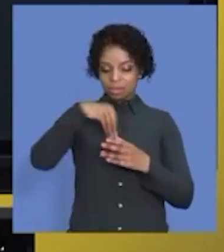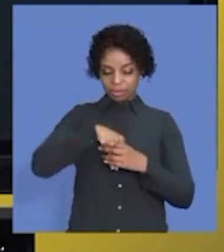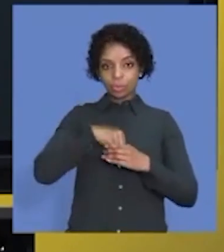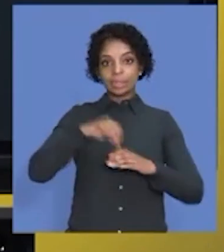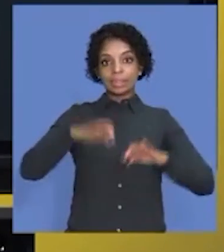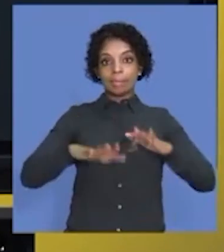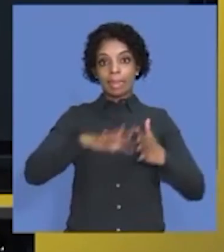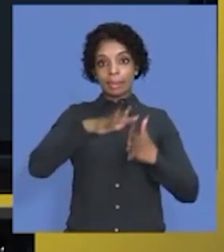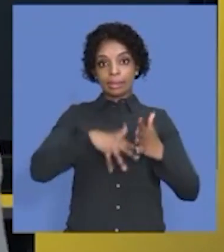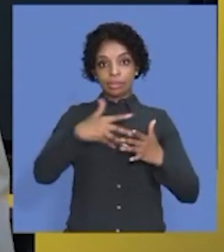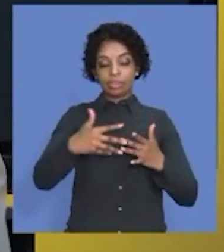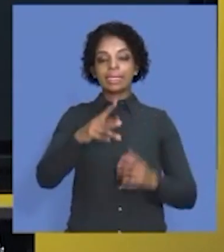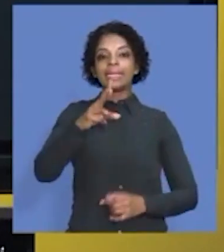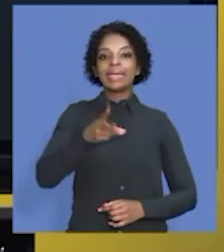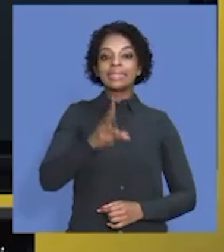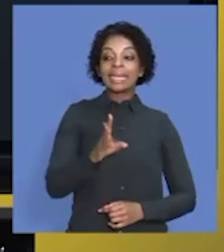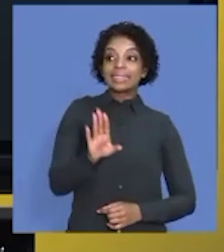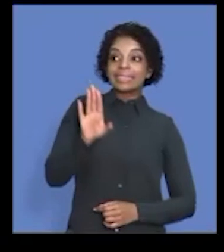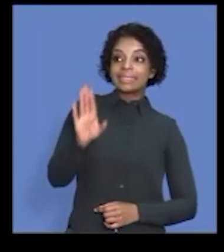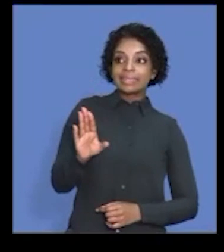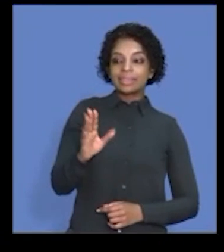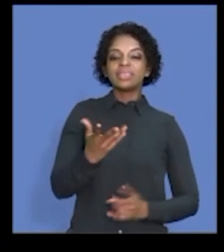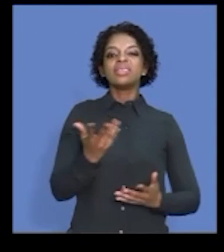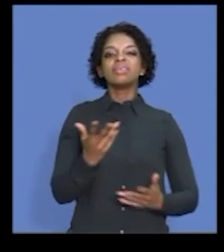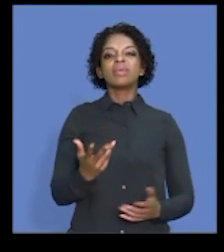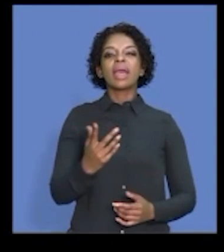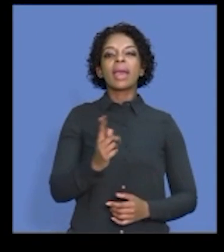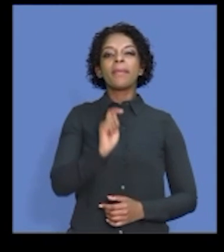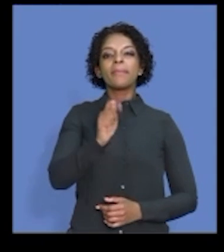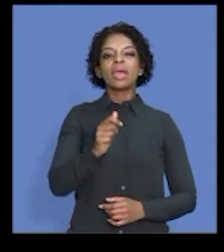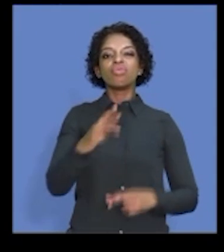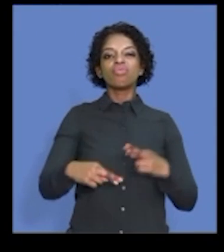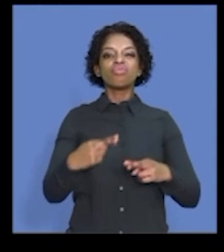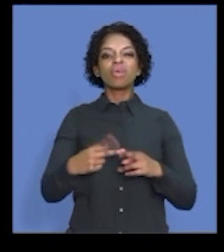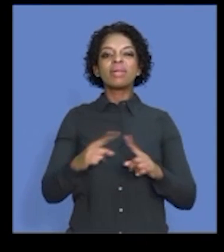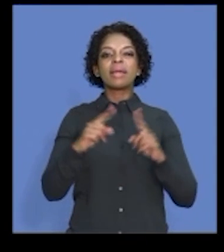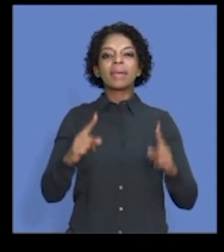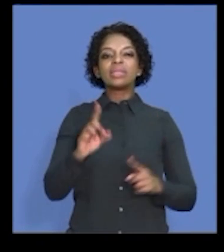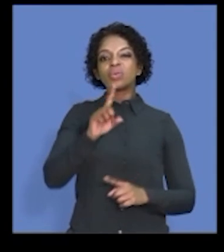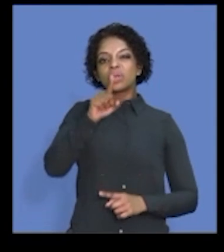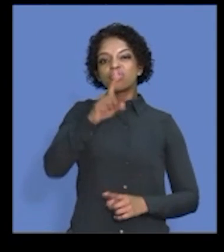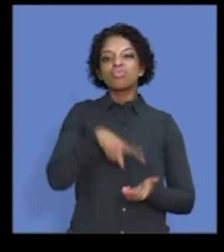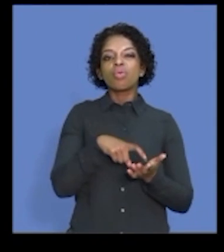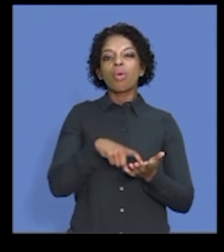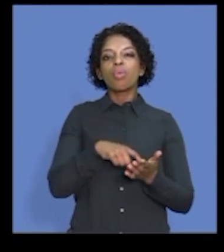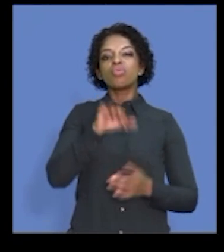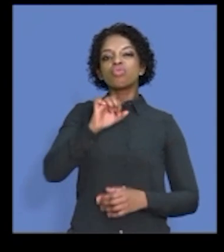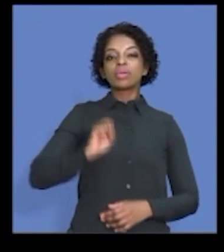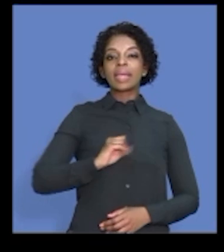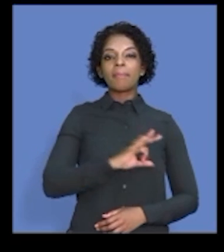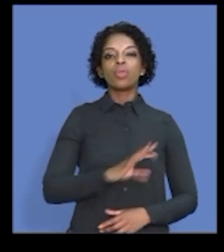in the balance sheet. If you're doing, once again, under trade and other payables, you've got creditors for salaries, what you owe